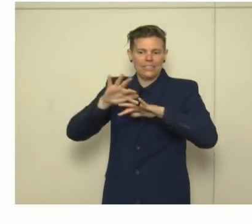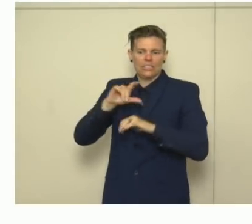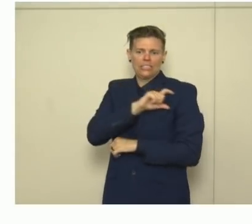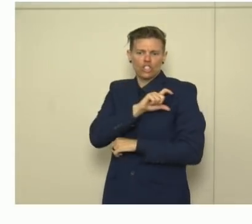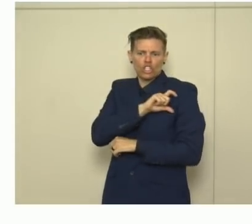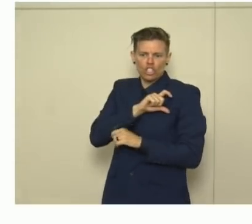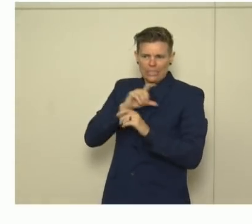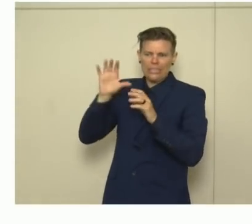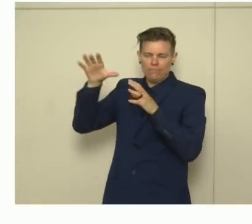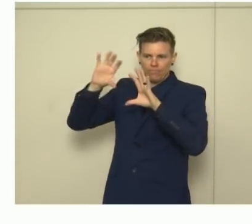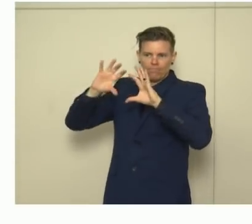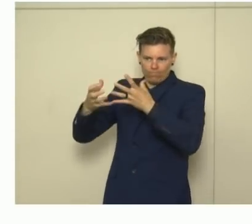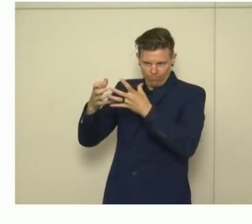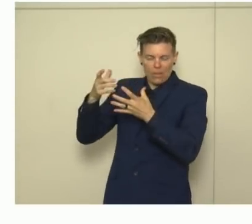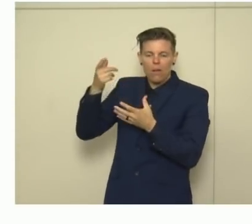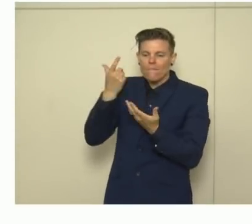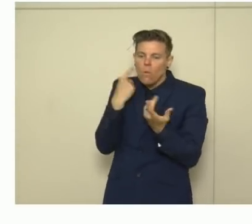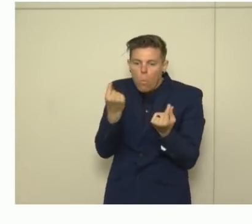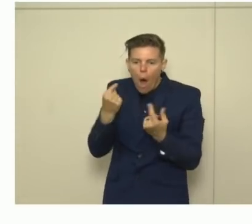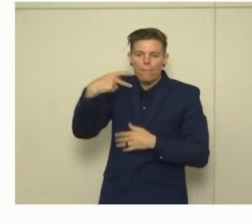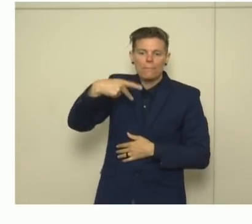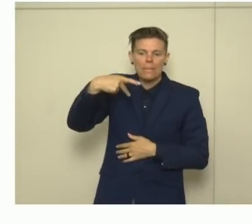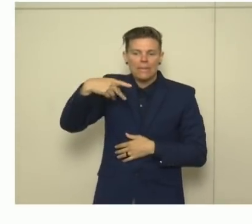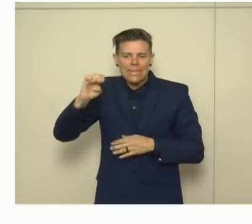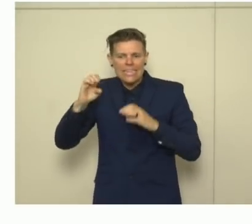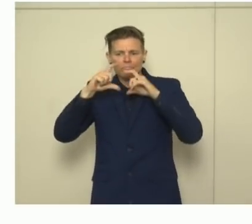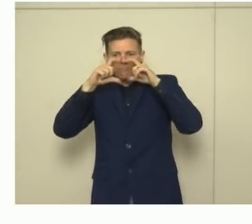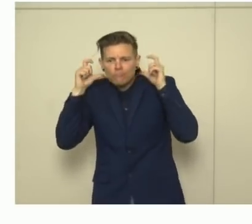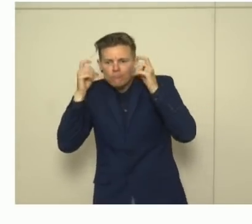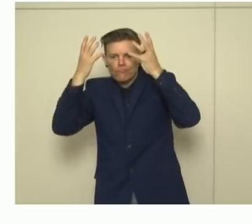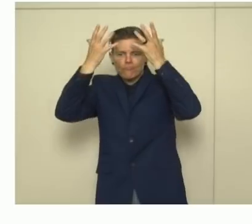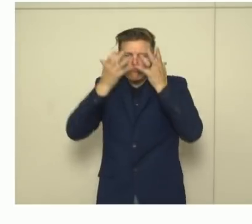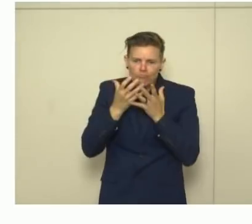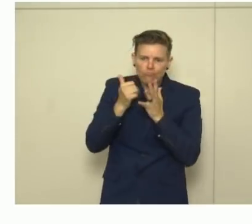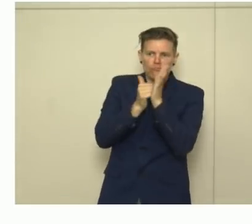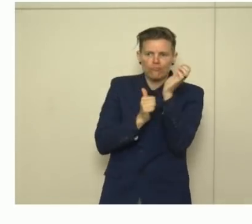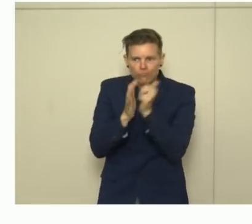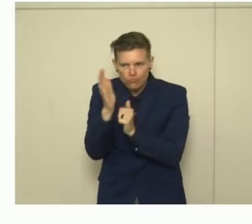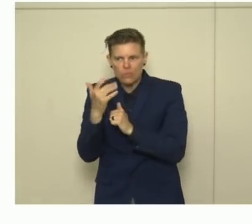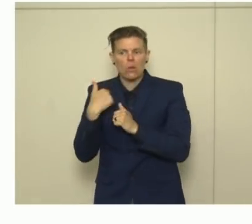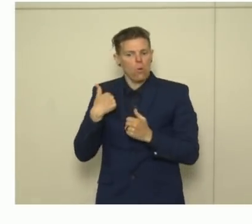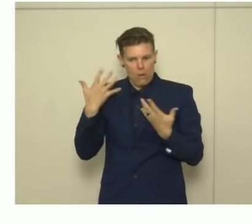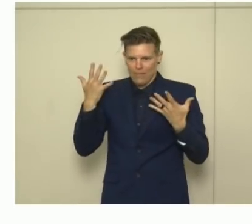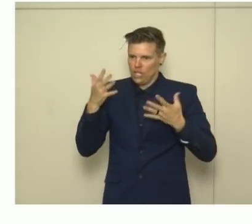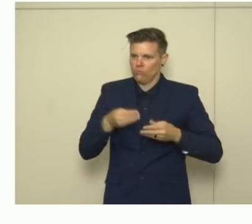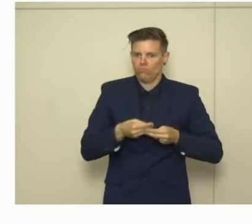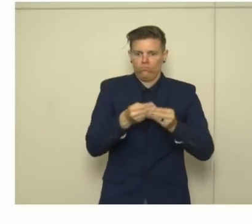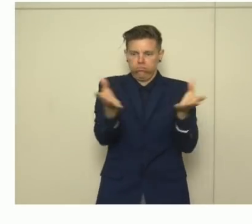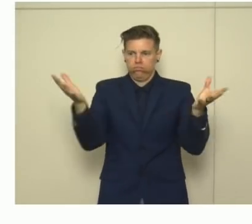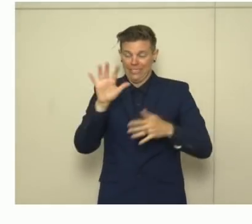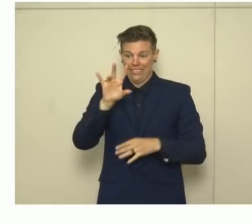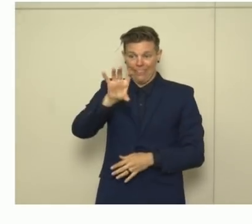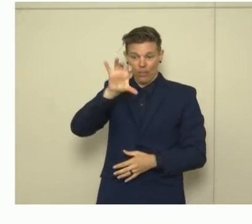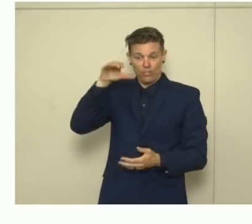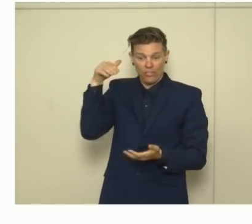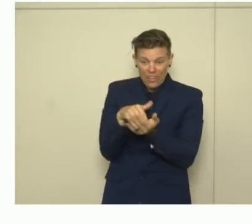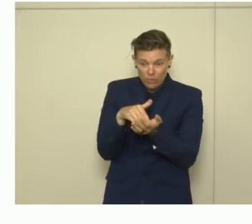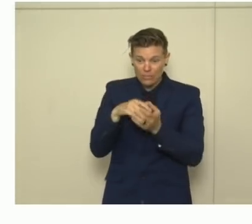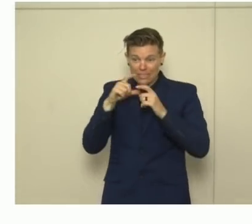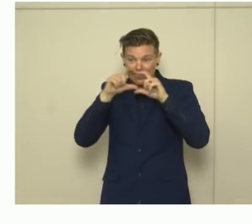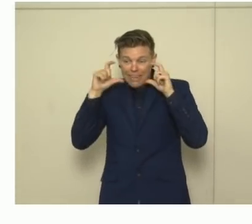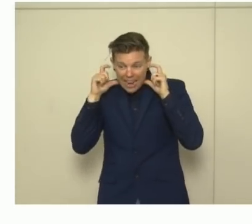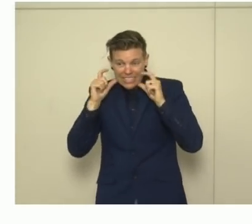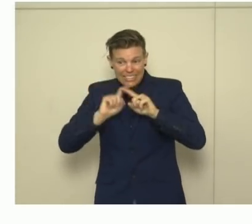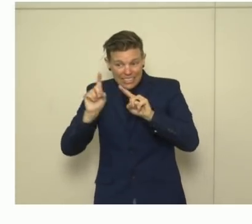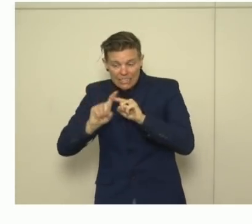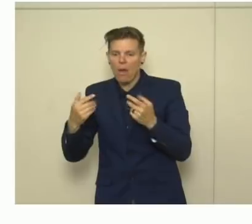we're distributing 700,000 additional masks out into the field, in addition to other gowns, gloves,